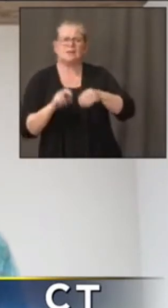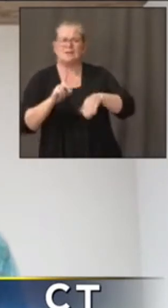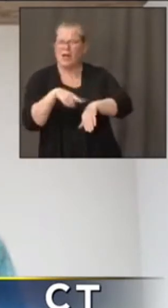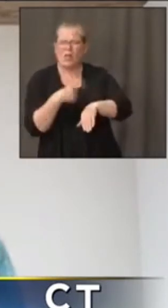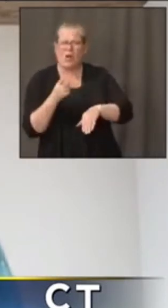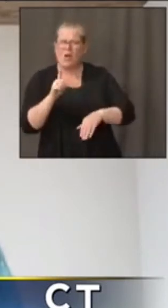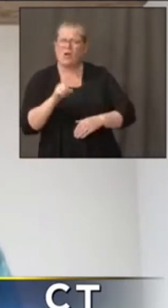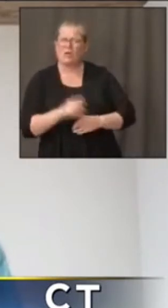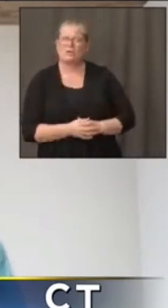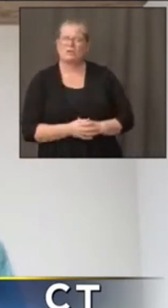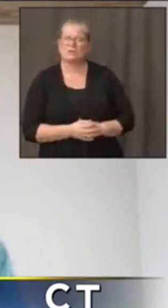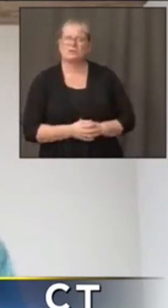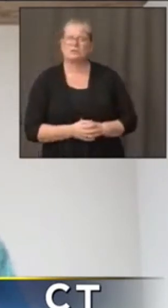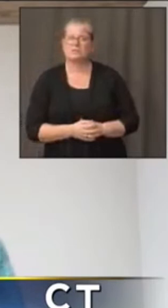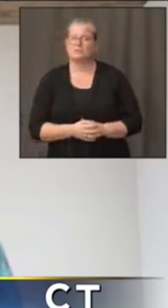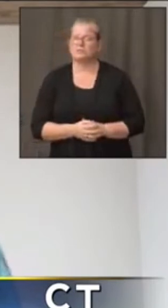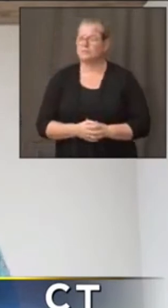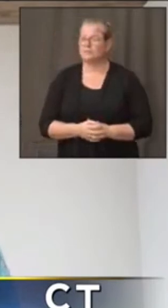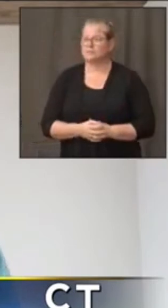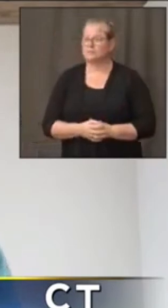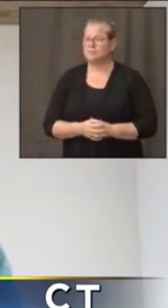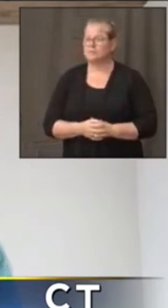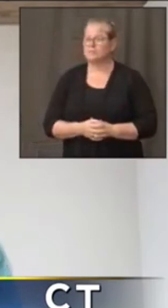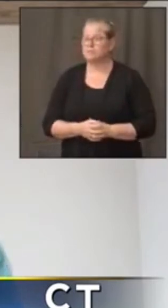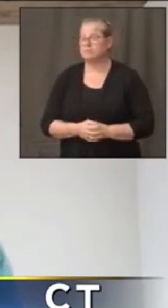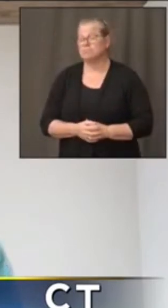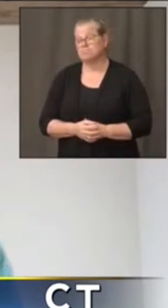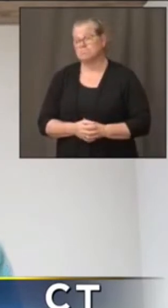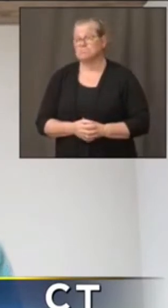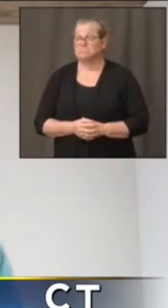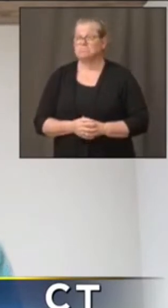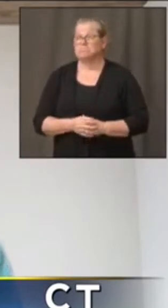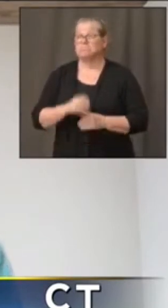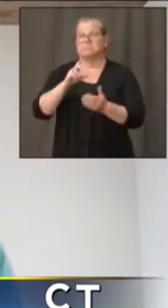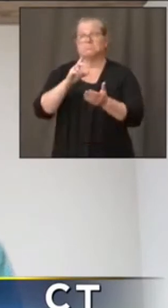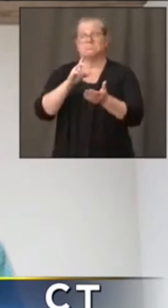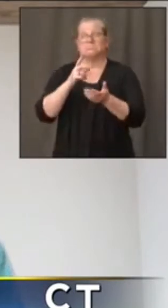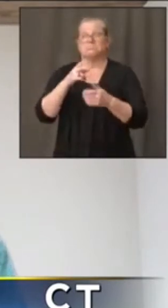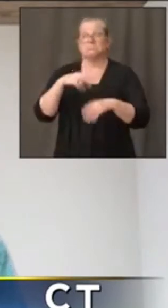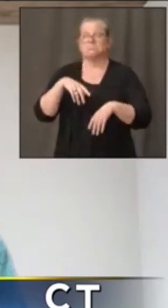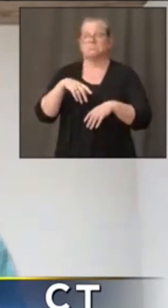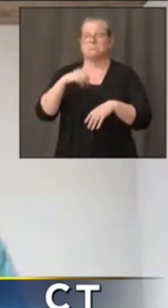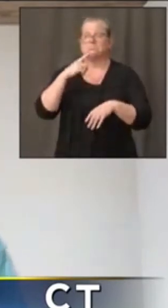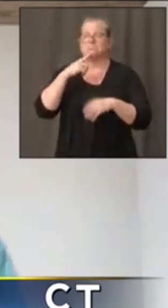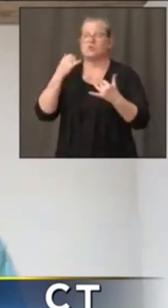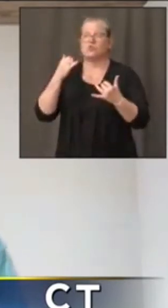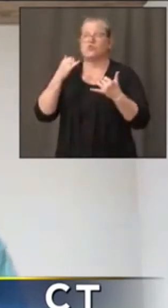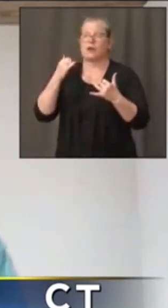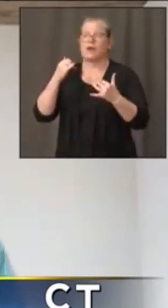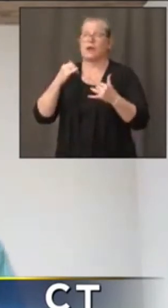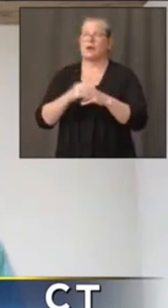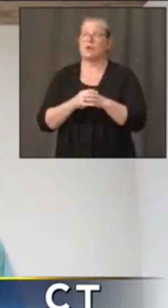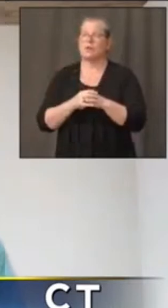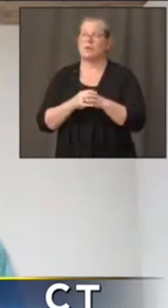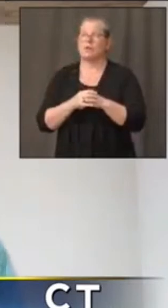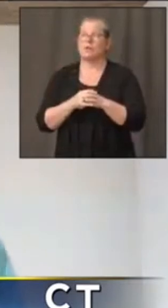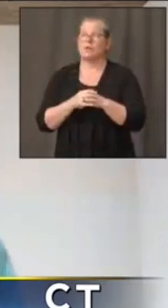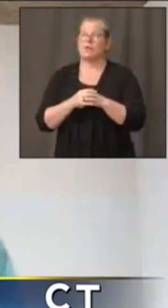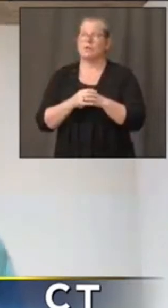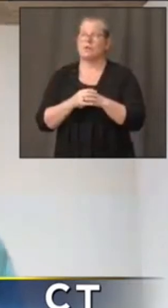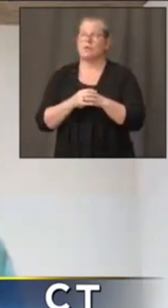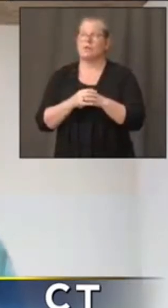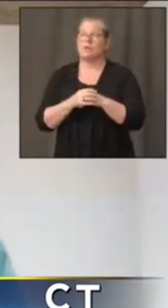right now we actually try to remember the data from presentation I saw this morning